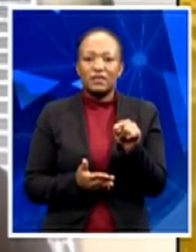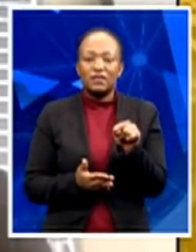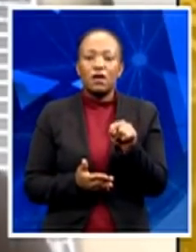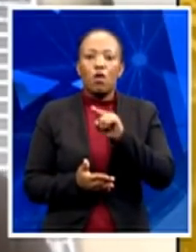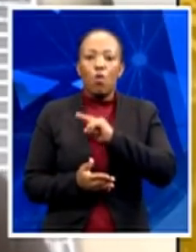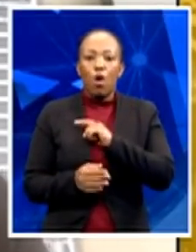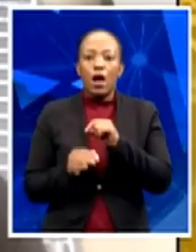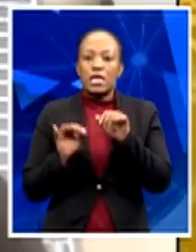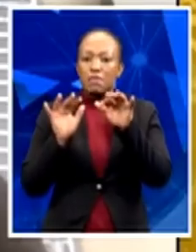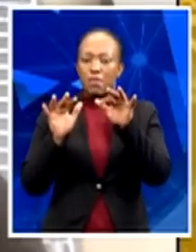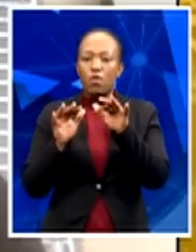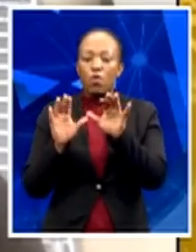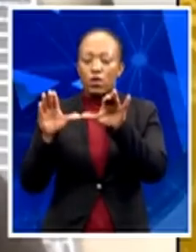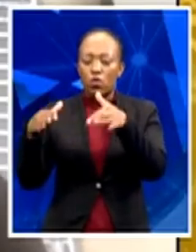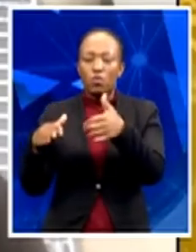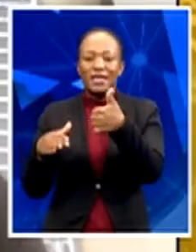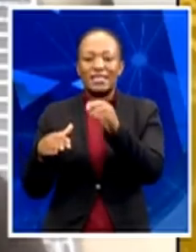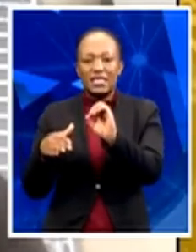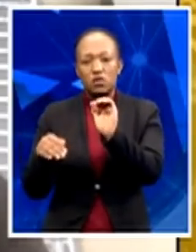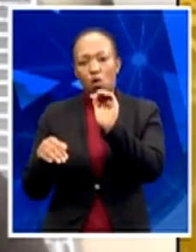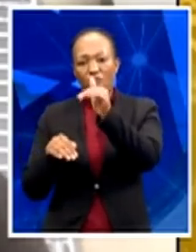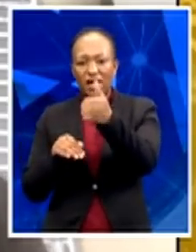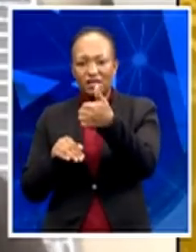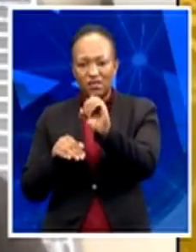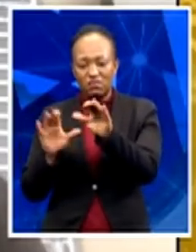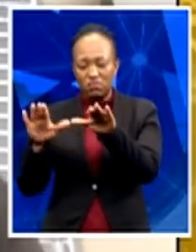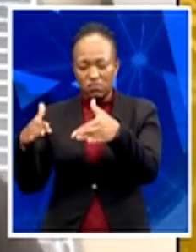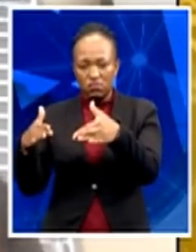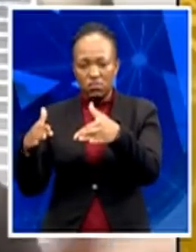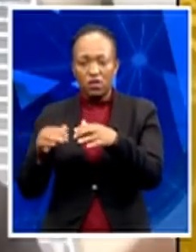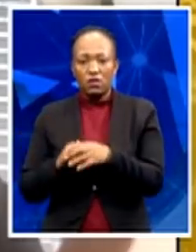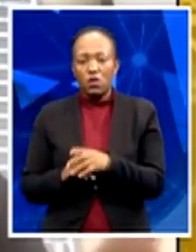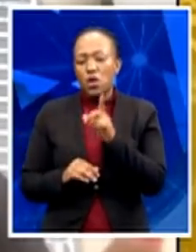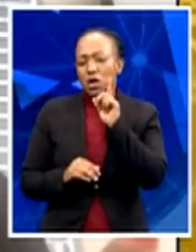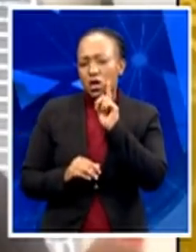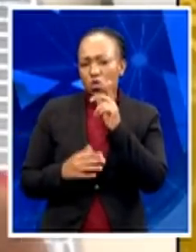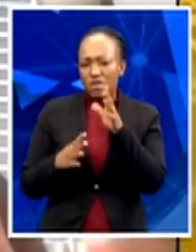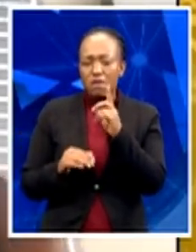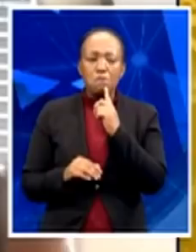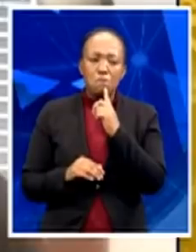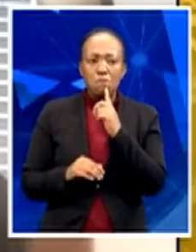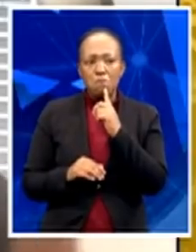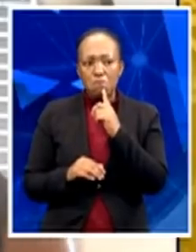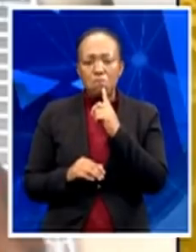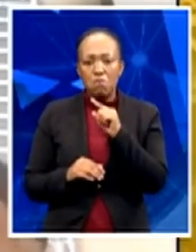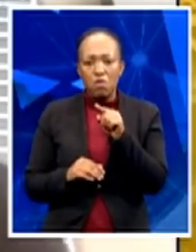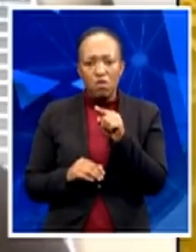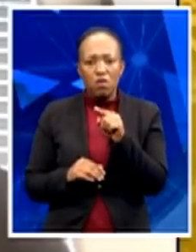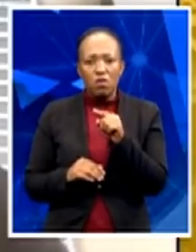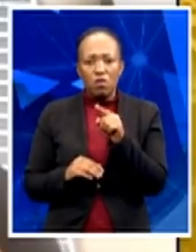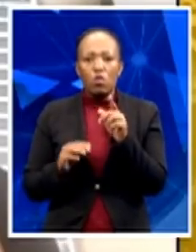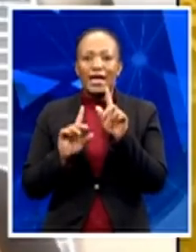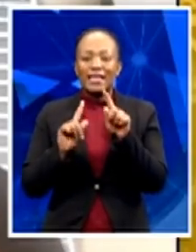above. So when looking at that, we have paid attention. I had a meeting with the team that is working on the system just to look at what is the